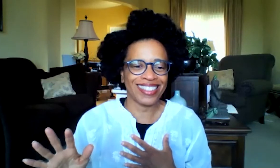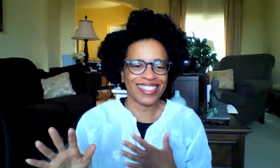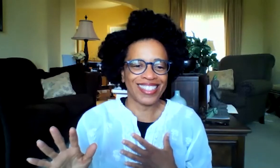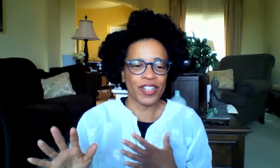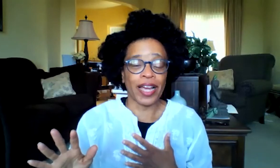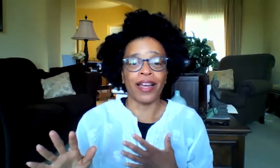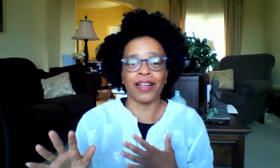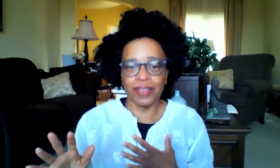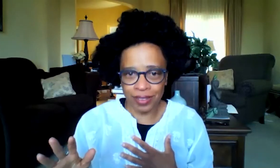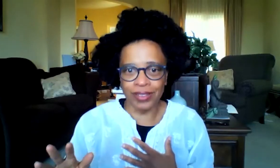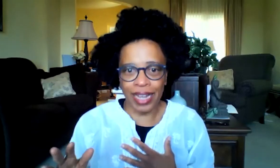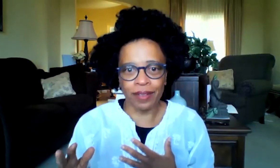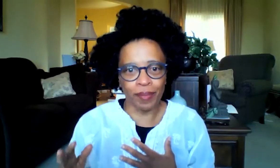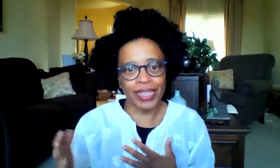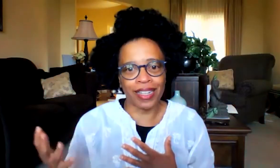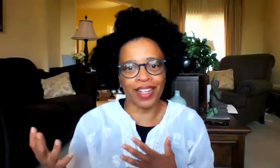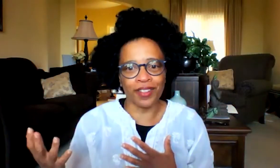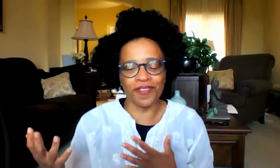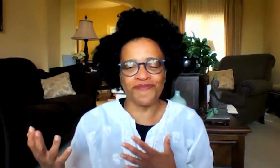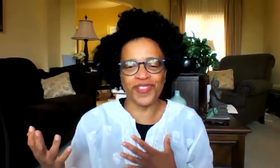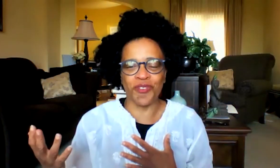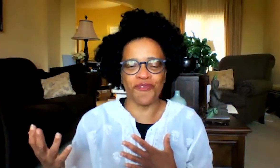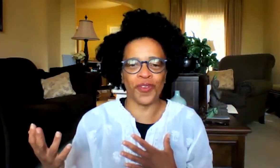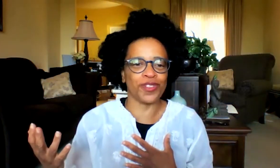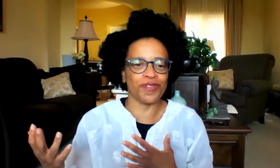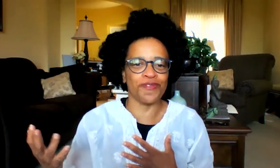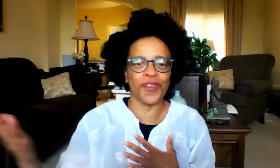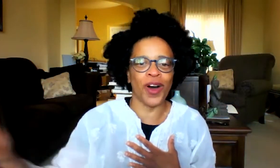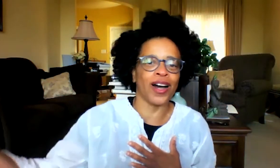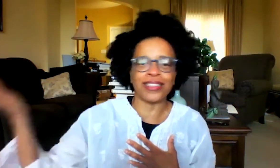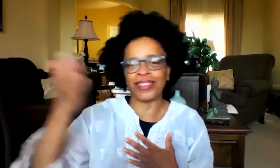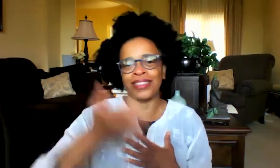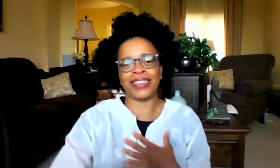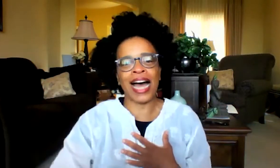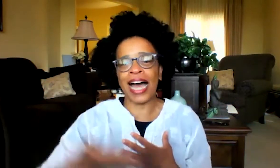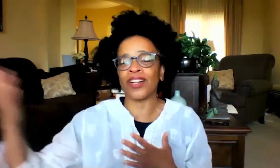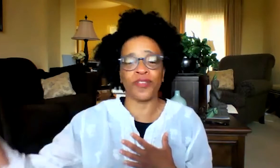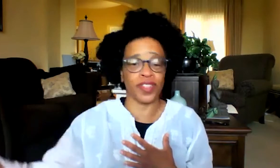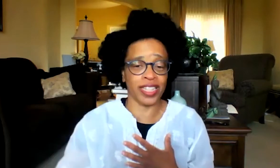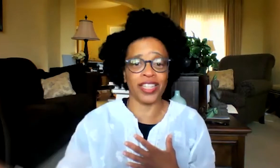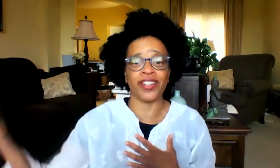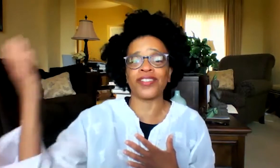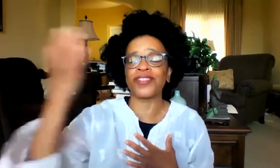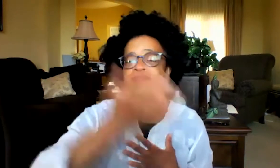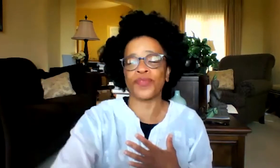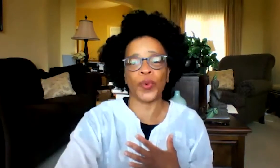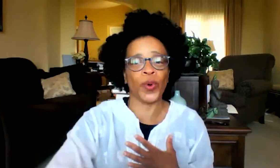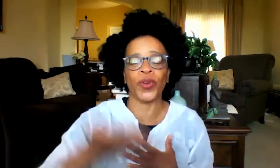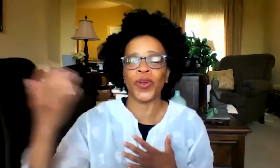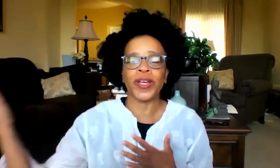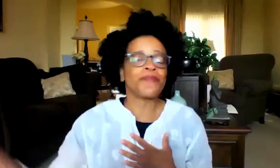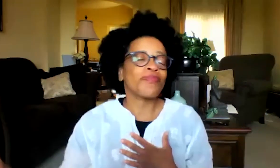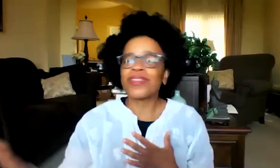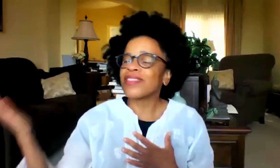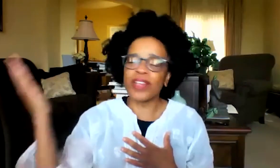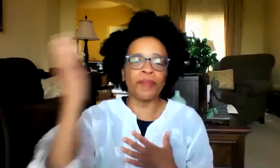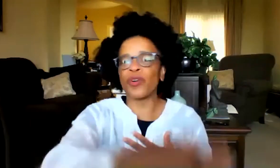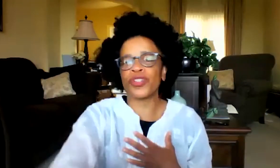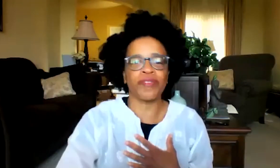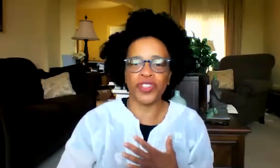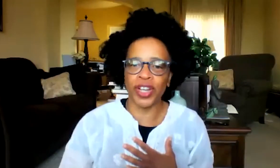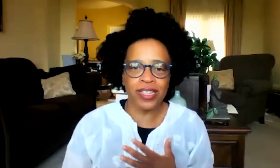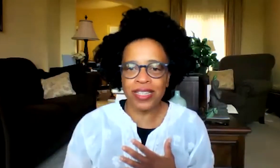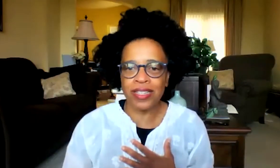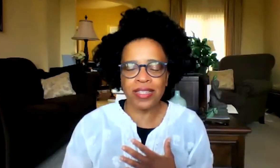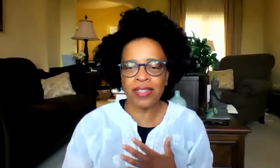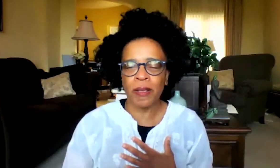mean, like many other, folks who have fought and died over the years for some